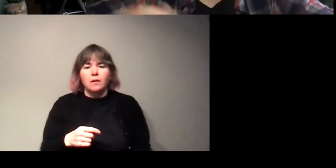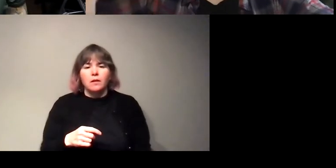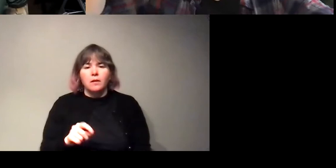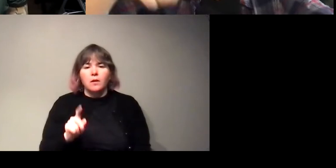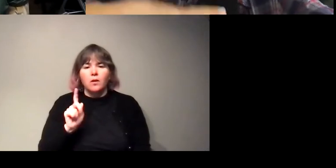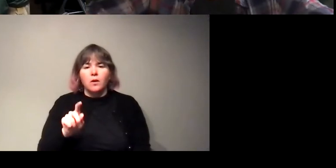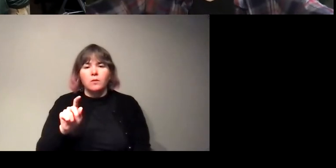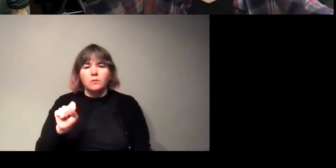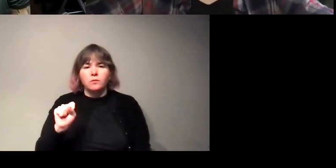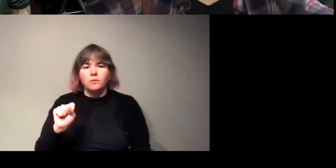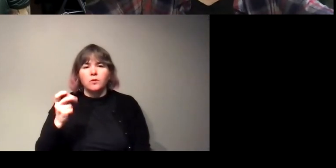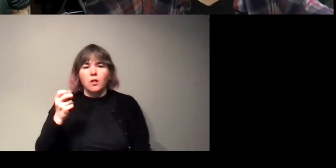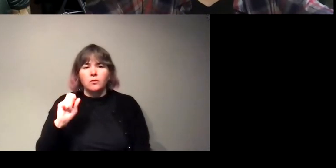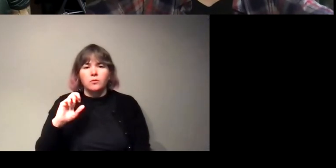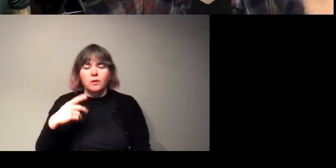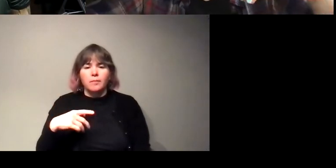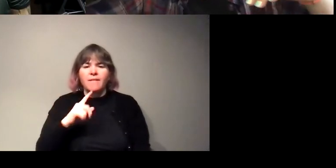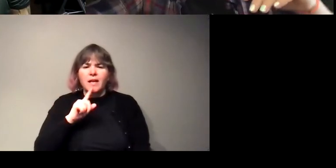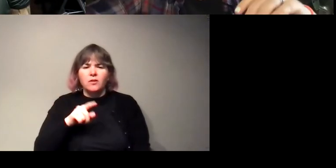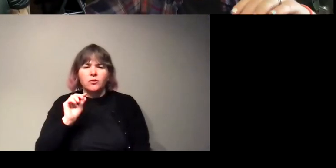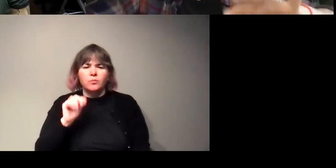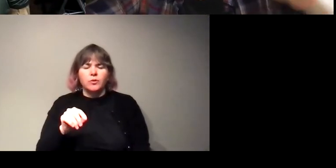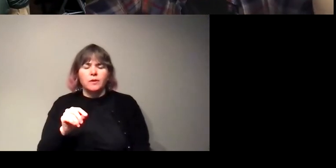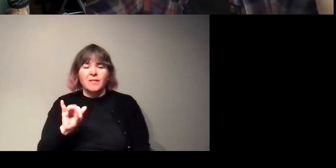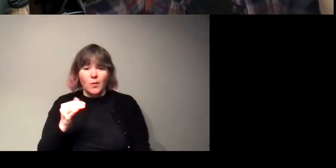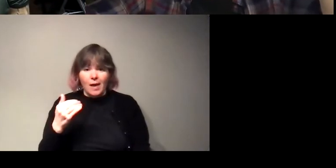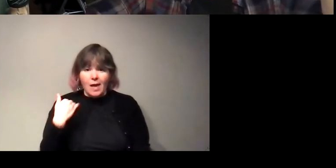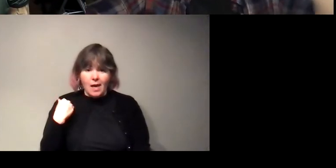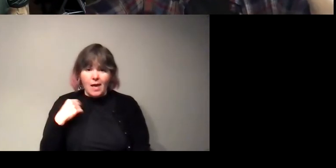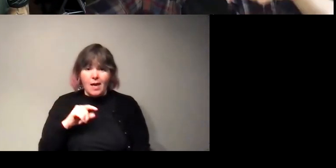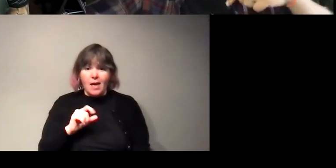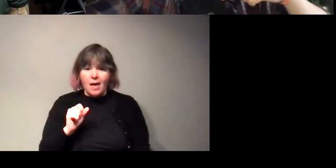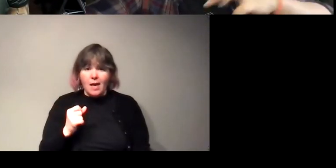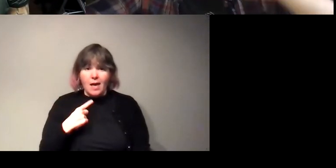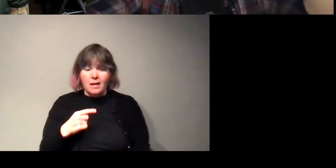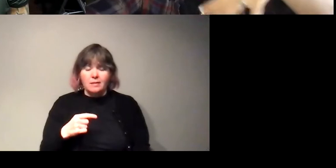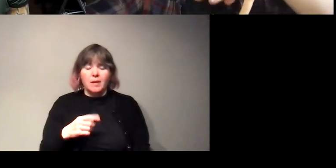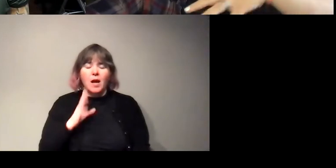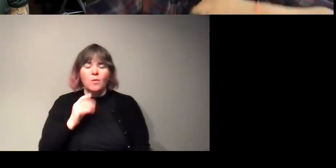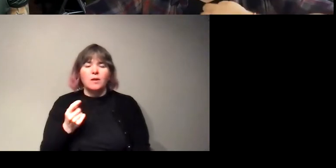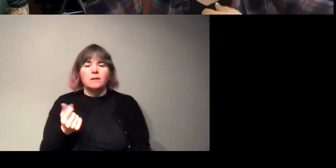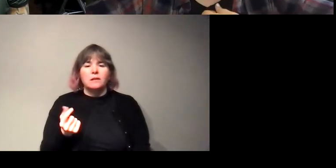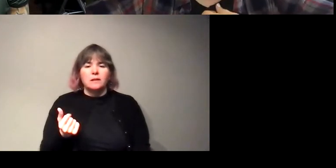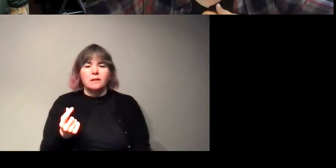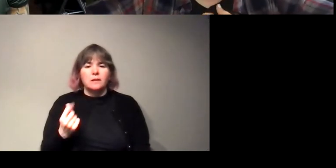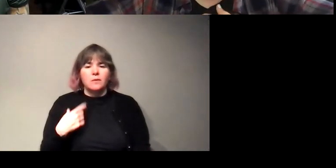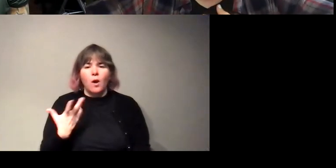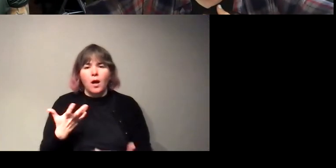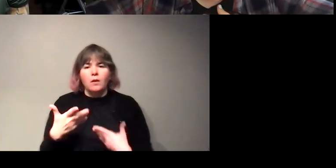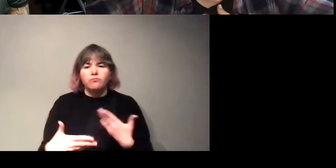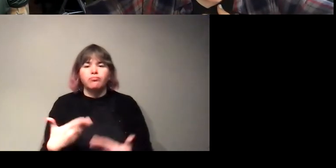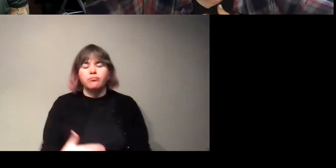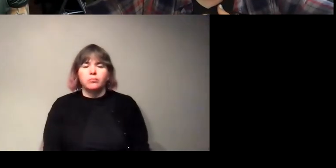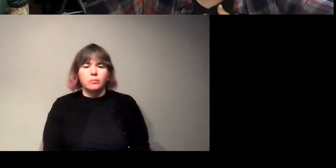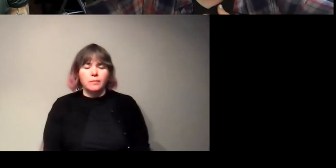Yes. You can now find that in the answers. And everybody else who asked the question, I'm going to delete your question just so that we could keep things clean and easy to